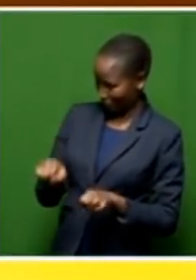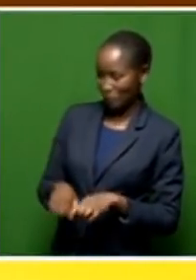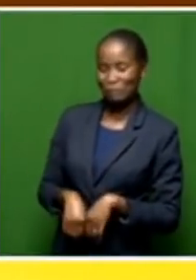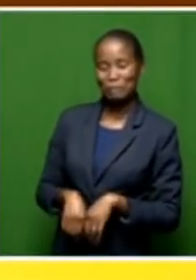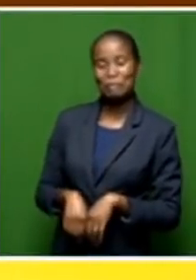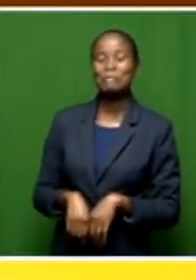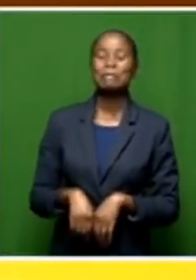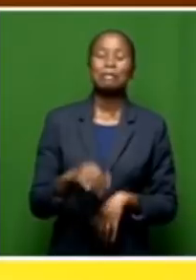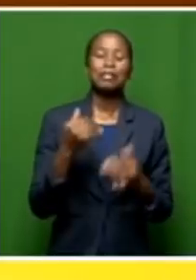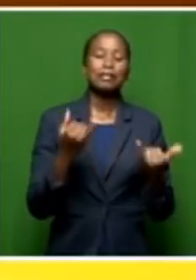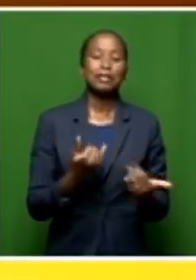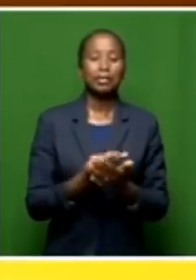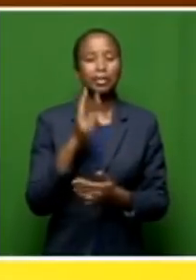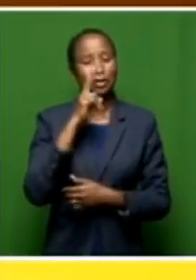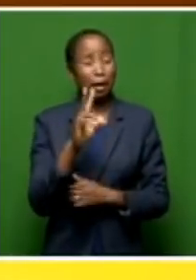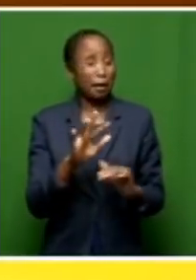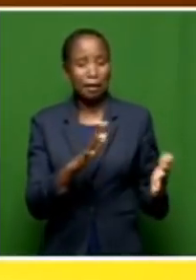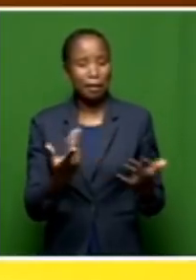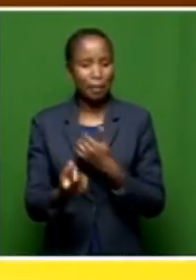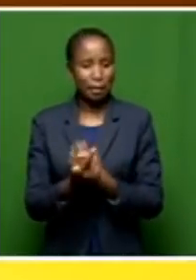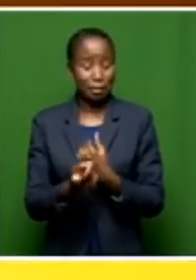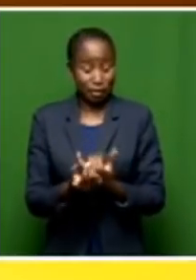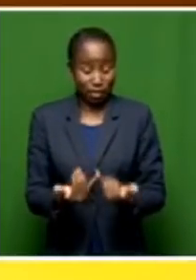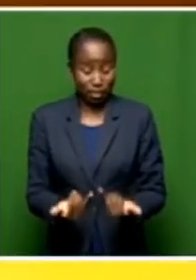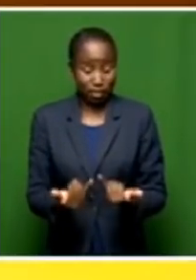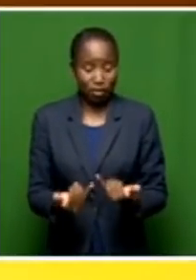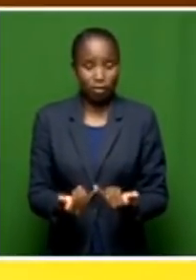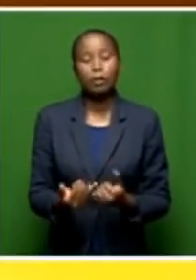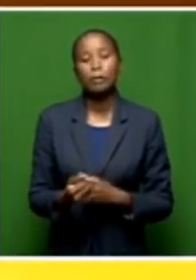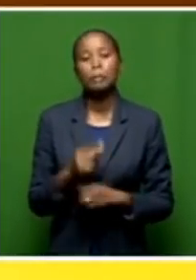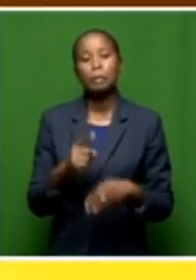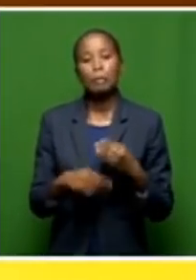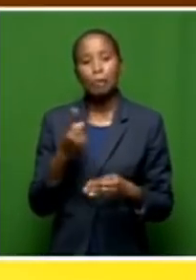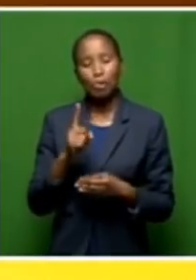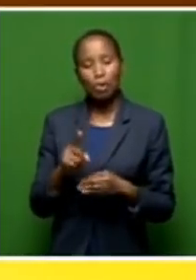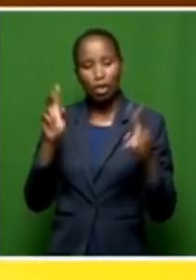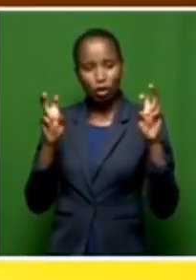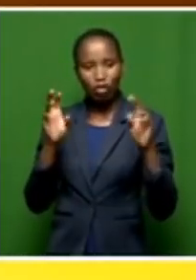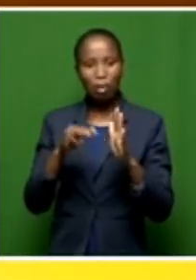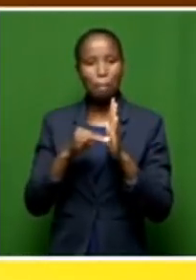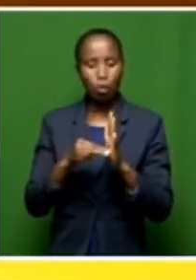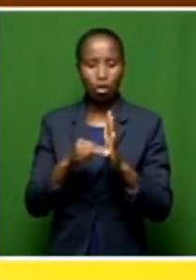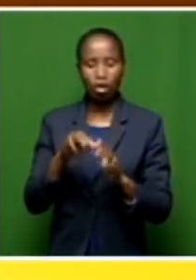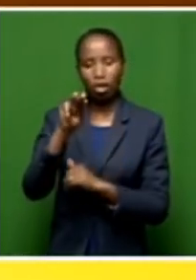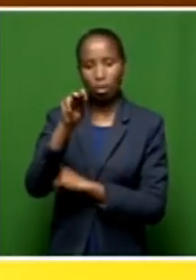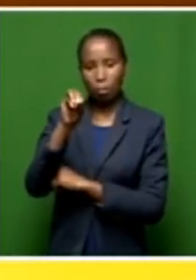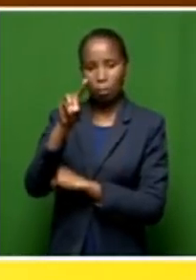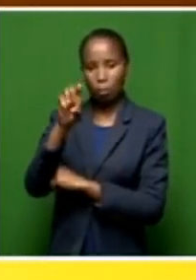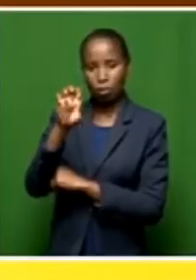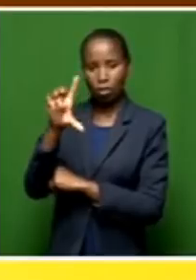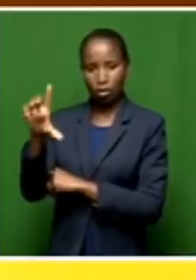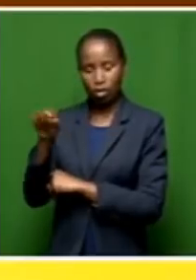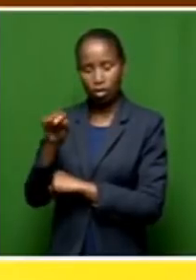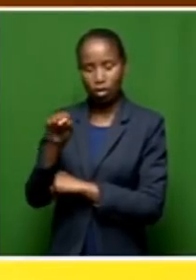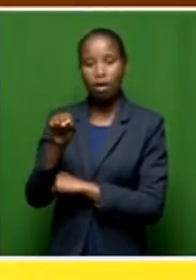now. So with regard to the model and exactly how you use the algorithms at